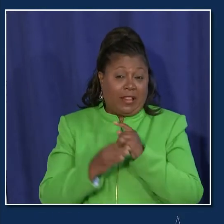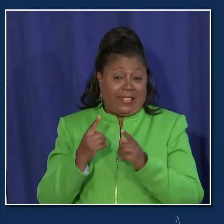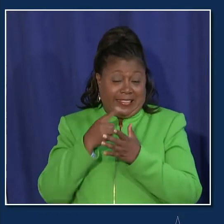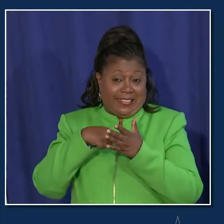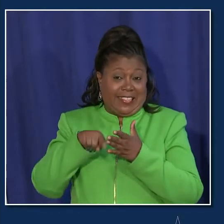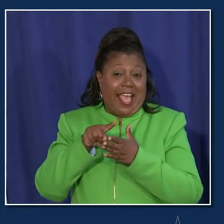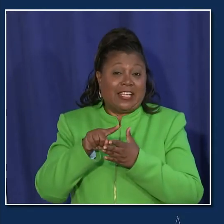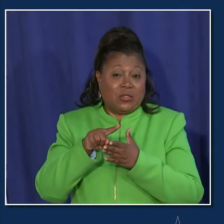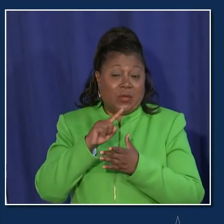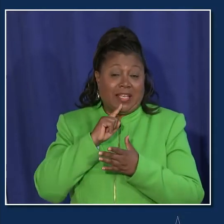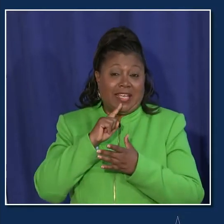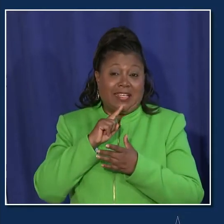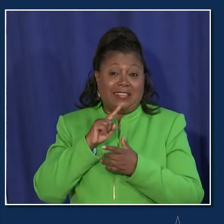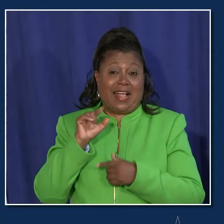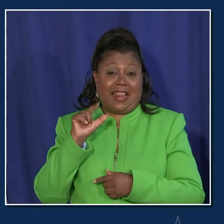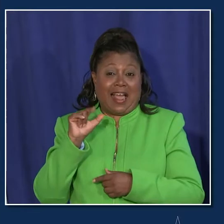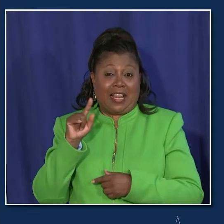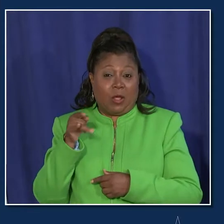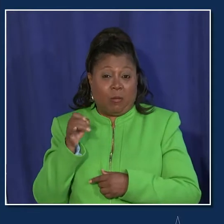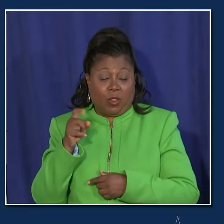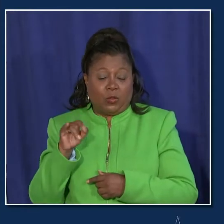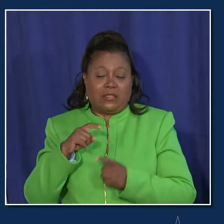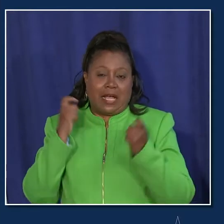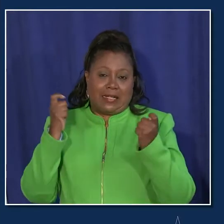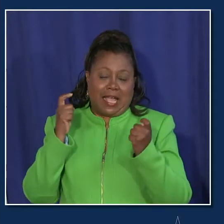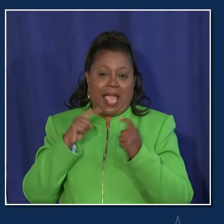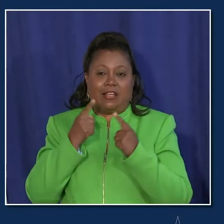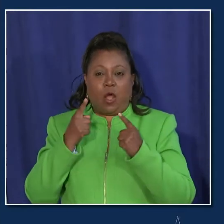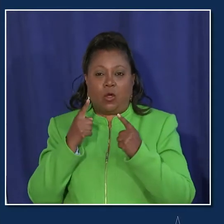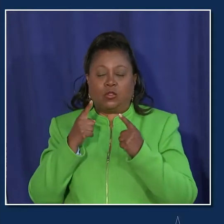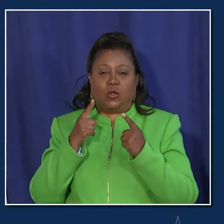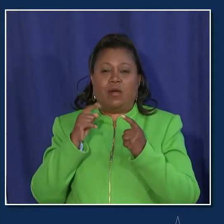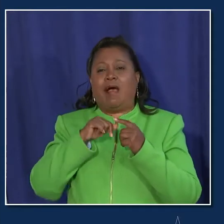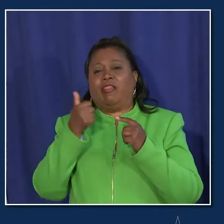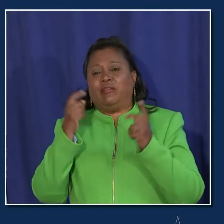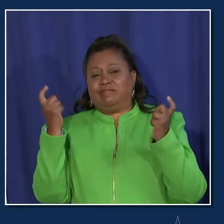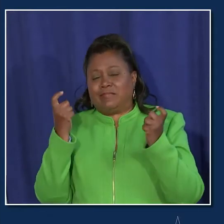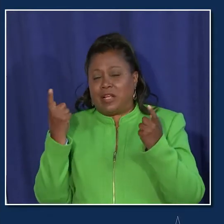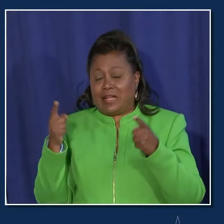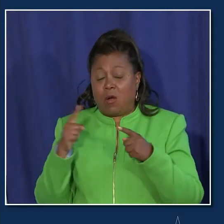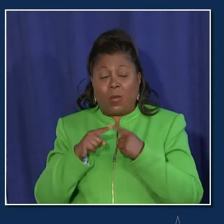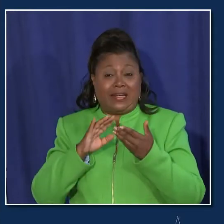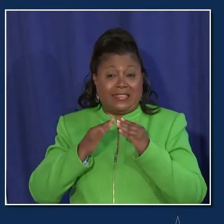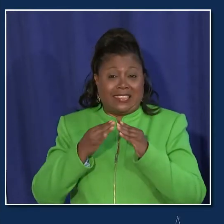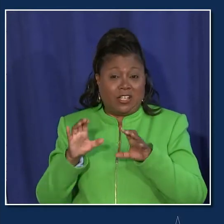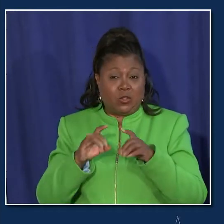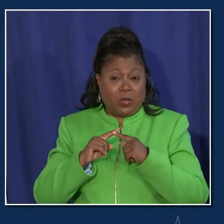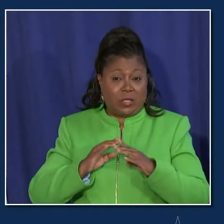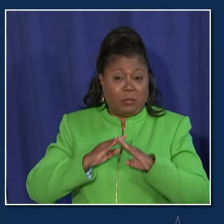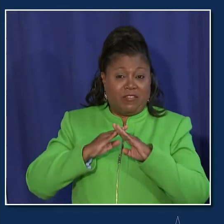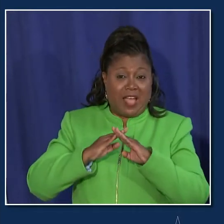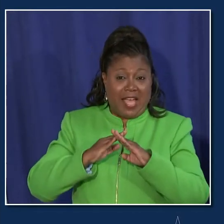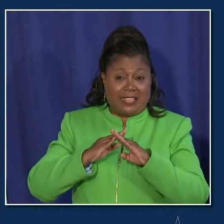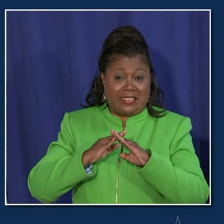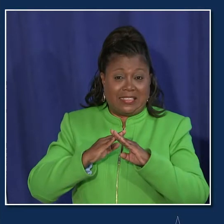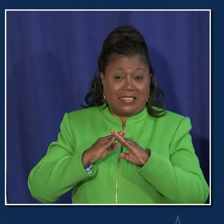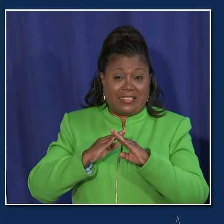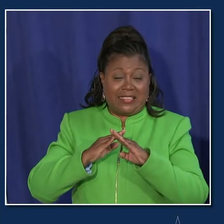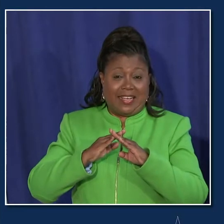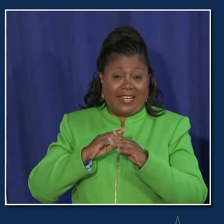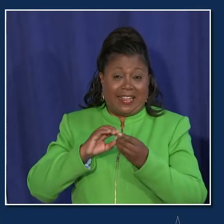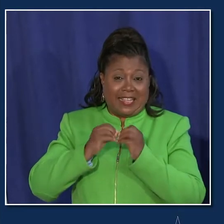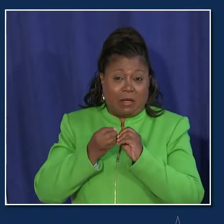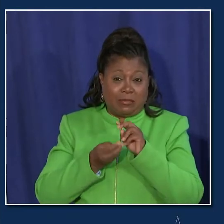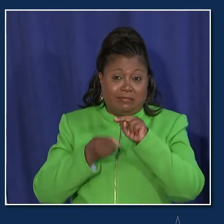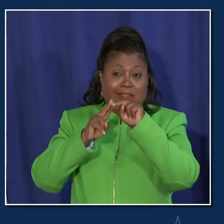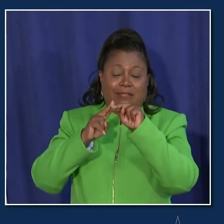week is Lollapalooza, and obviously the fall is coming. What is the city doing to prevent the cases going